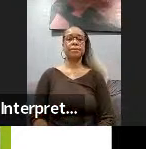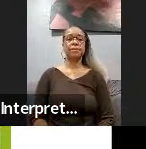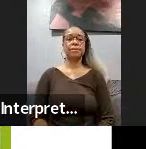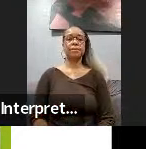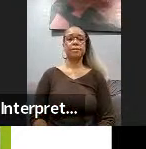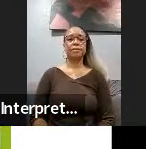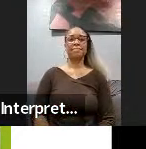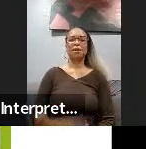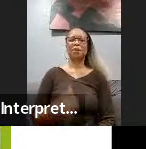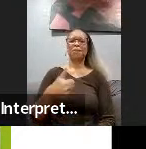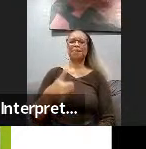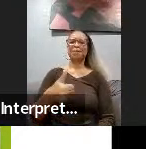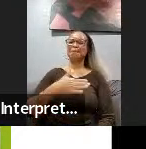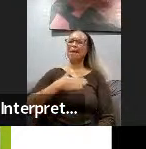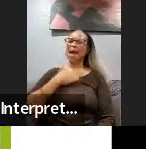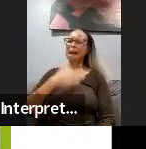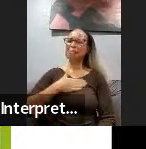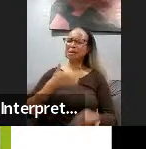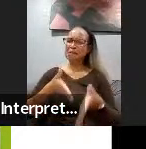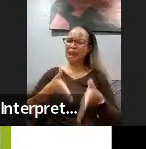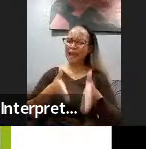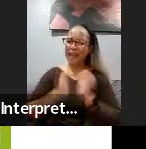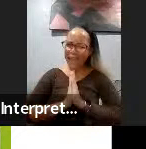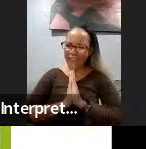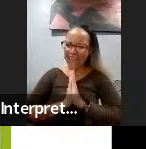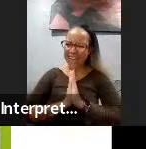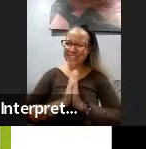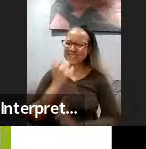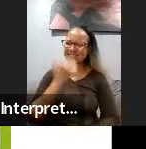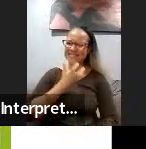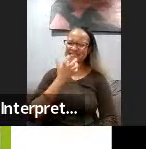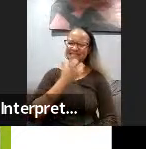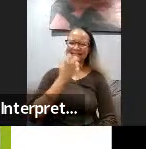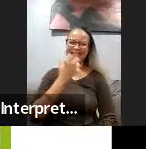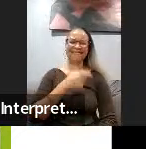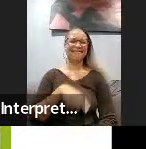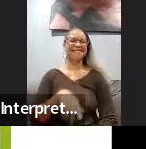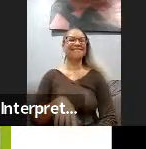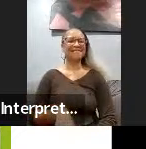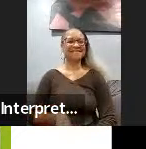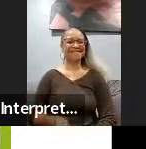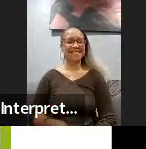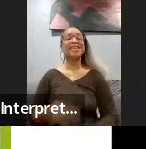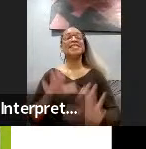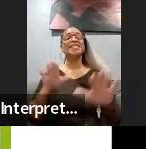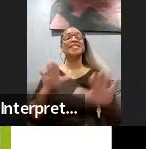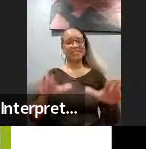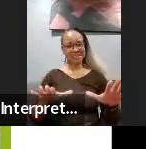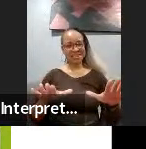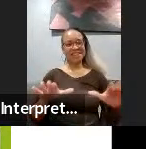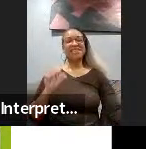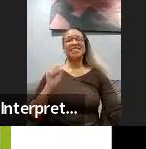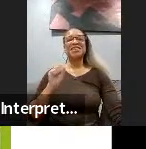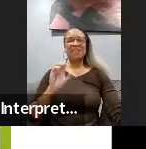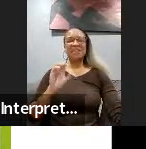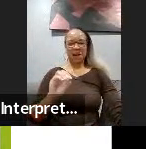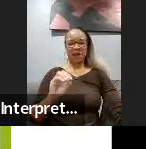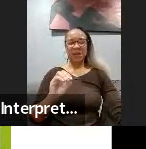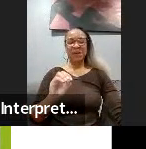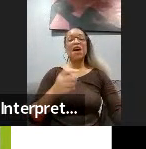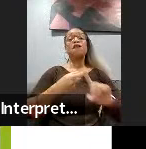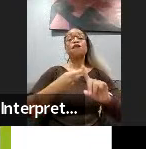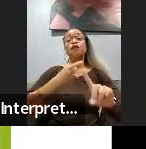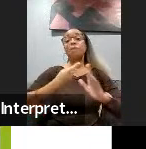Yes, I'm so glad you asked. So from the